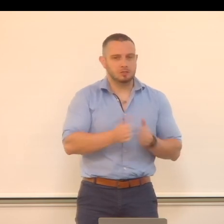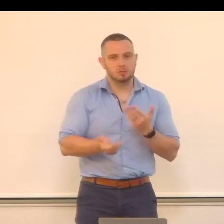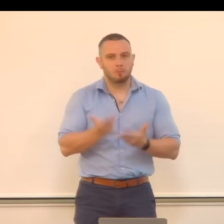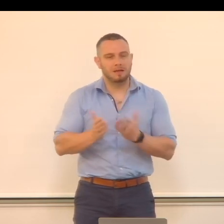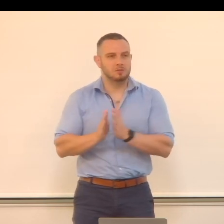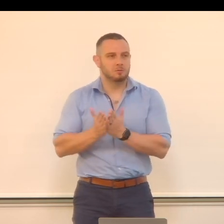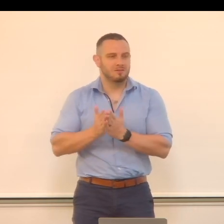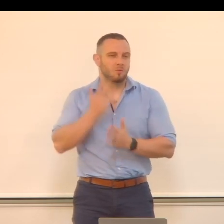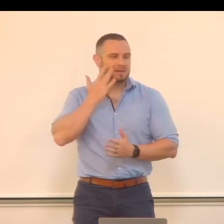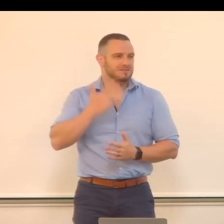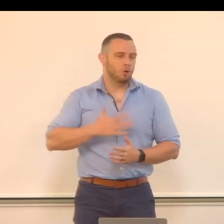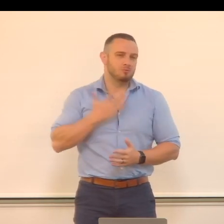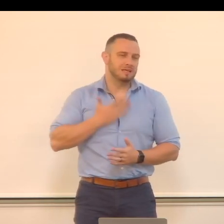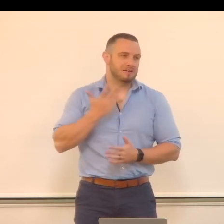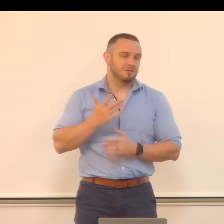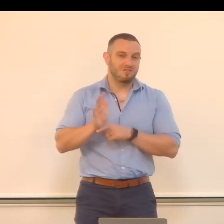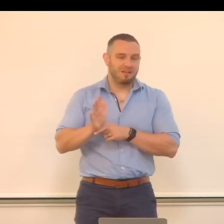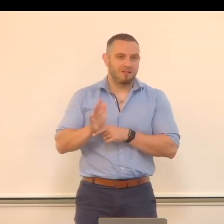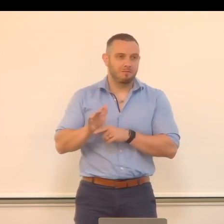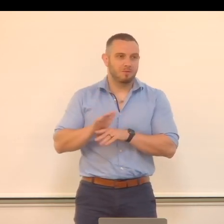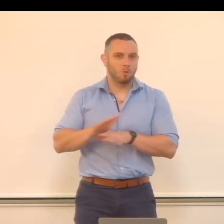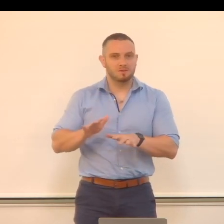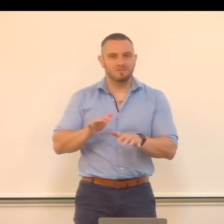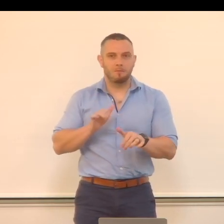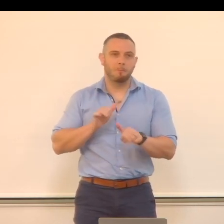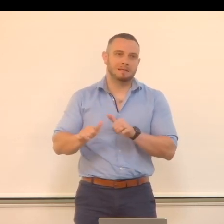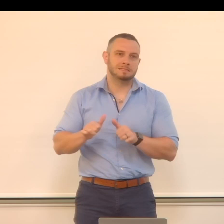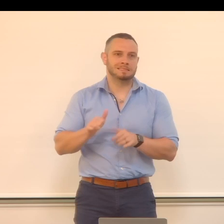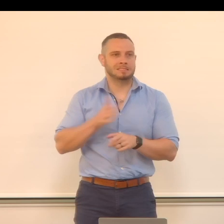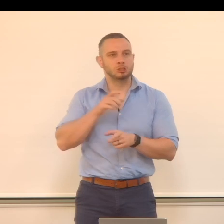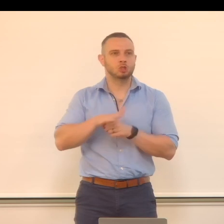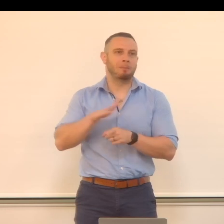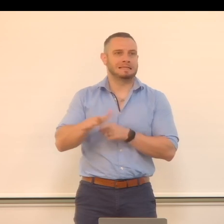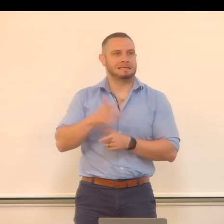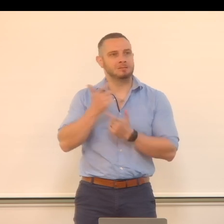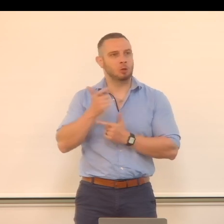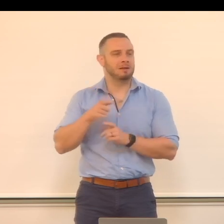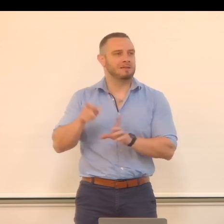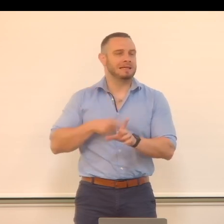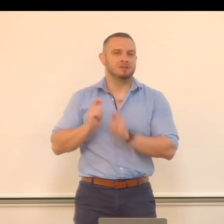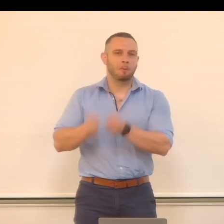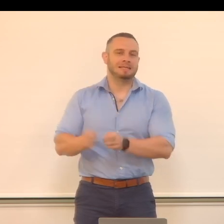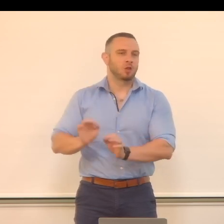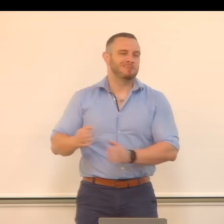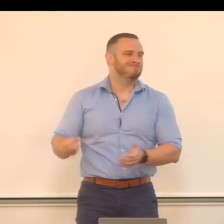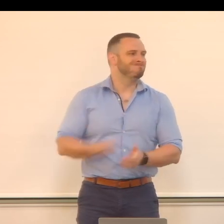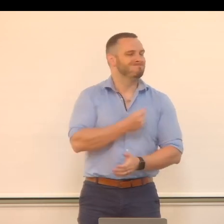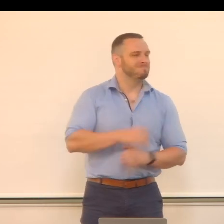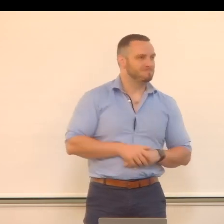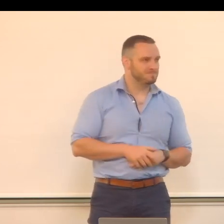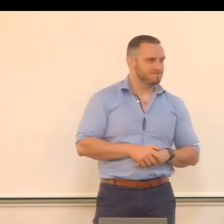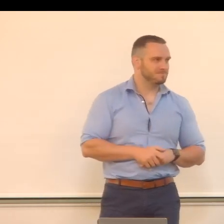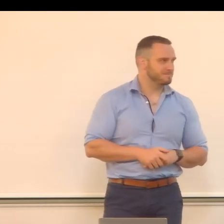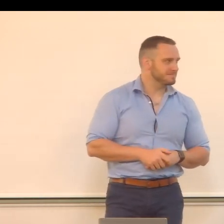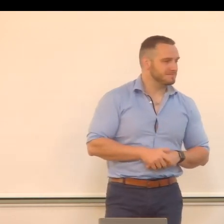pretty upset when the movie was nominated for Best Comedy of the Year. That really ticked me off. Okay, thank you.